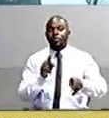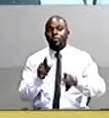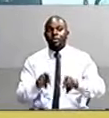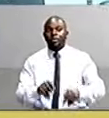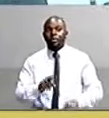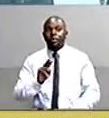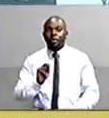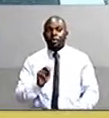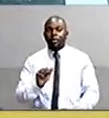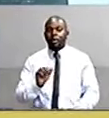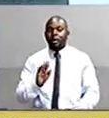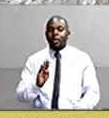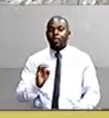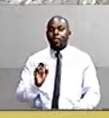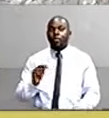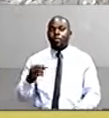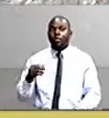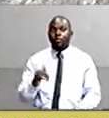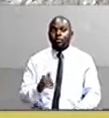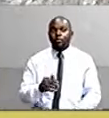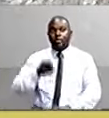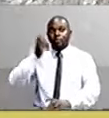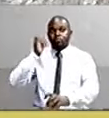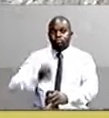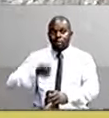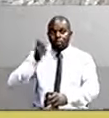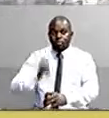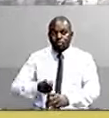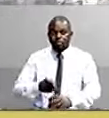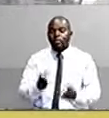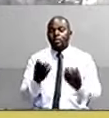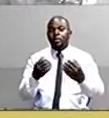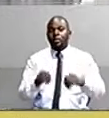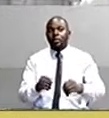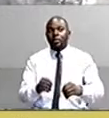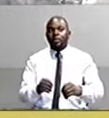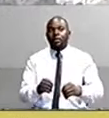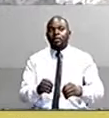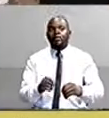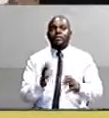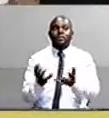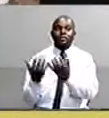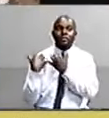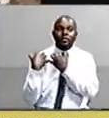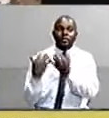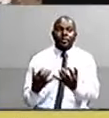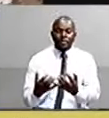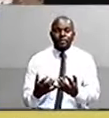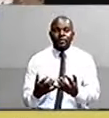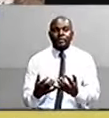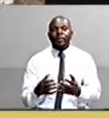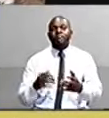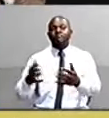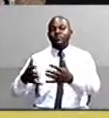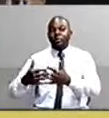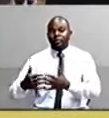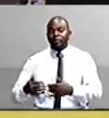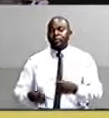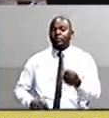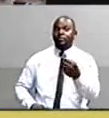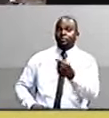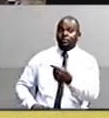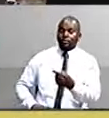Nabongo sub-county put on stone quarrying activities by cement factories. I was requesting